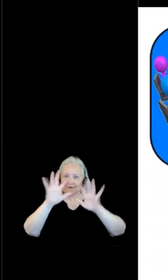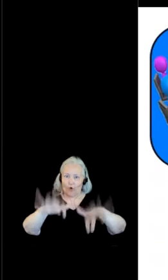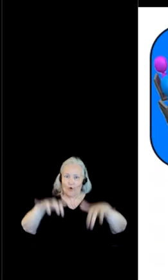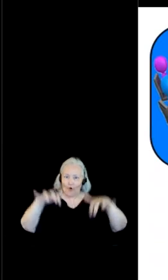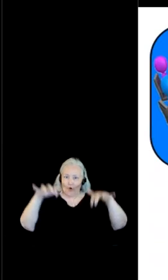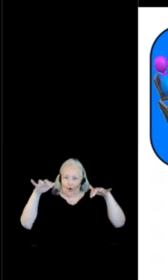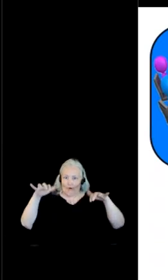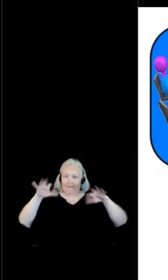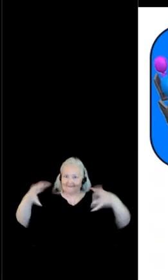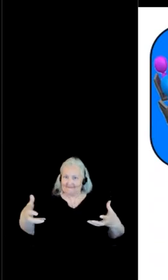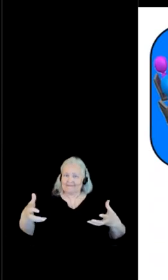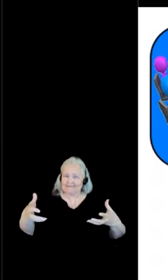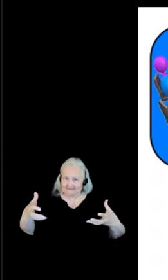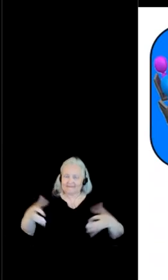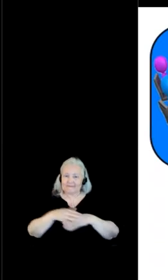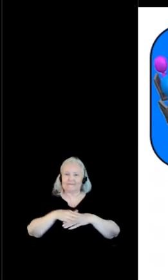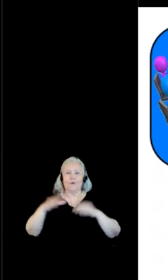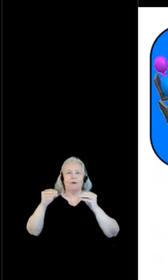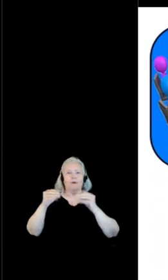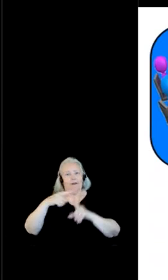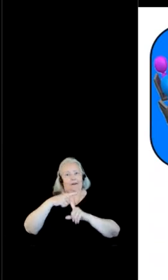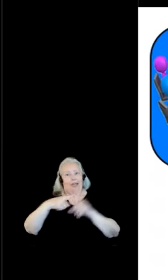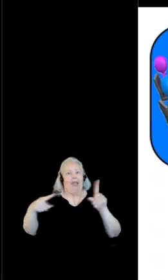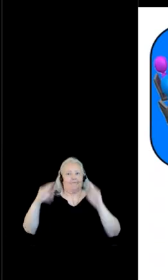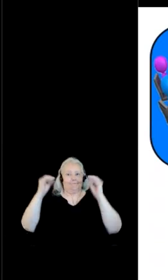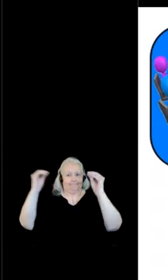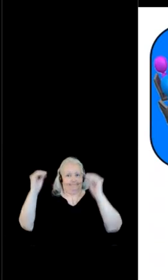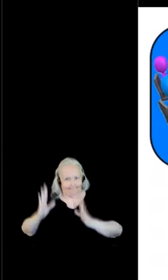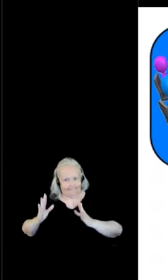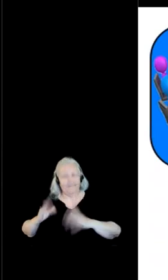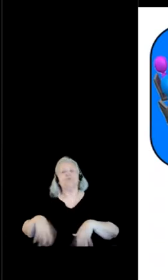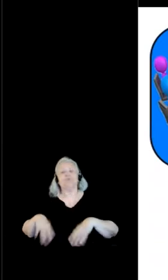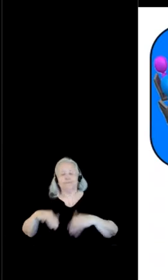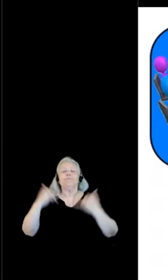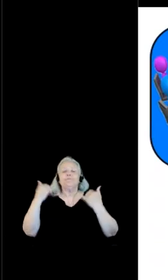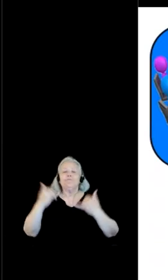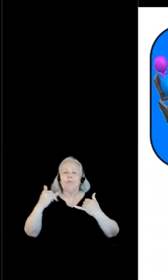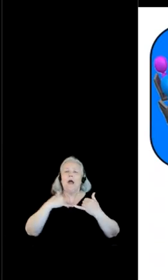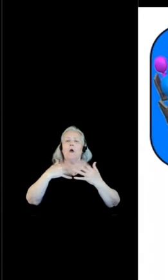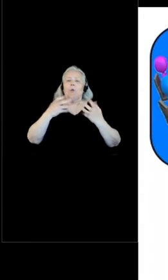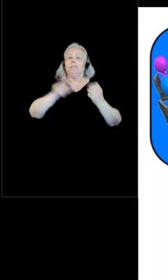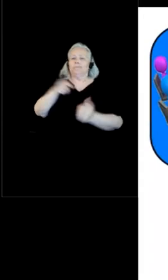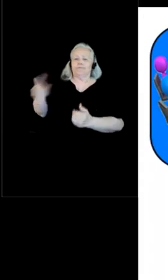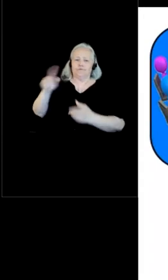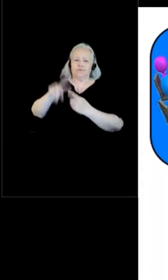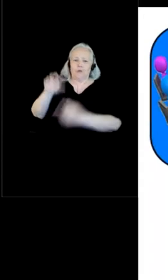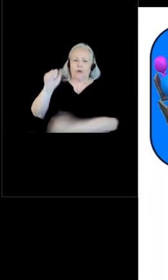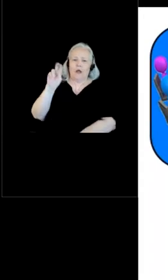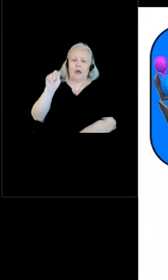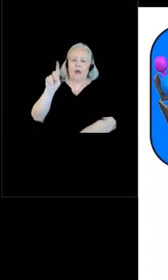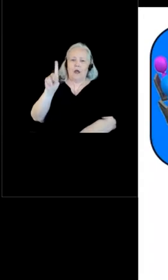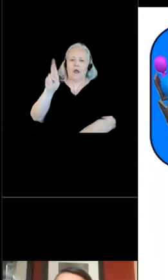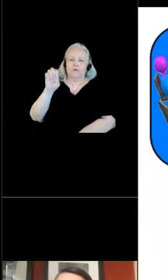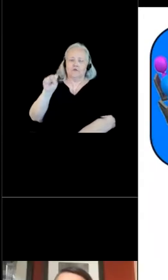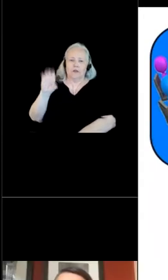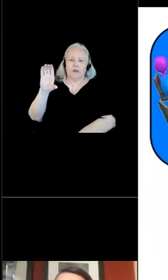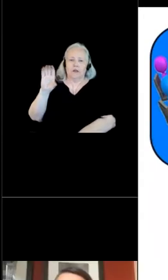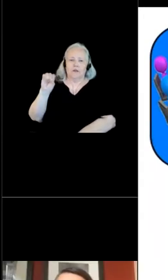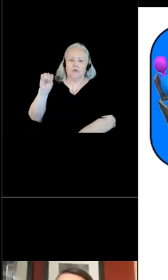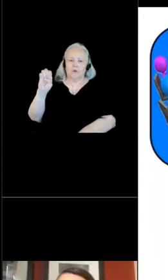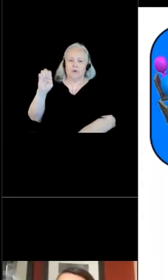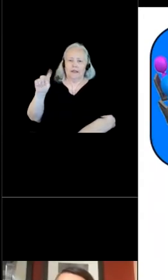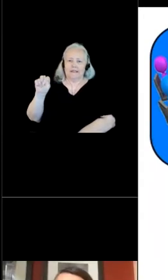All right, so without further ado, I would like to turn the floor over to Andries Coetzee. He's the editor of Language,